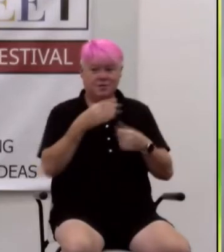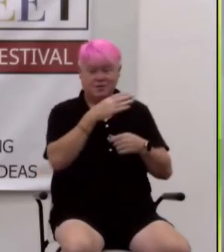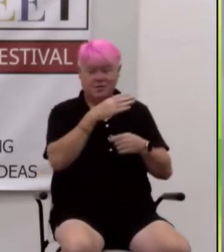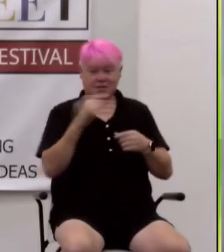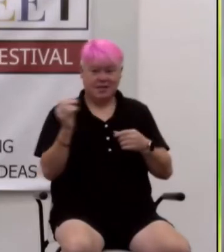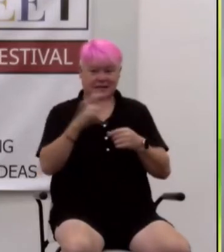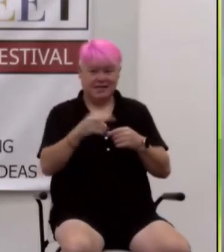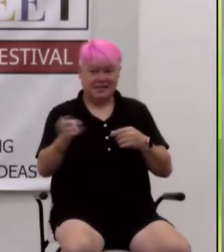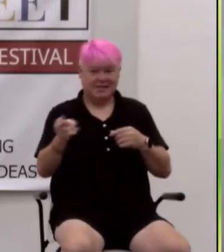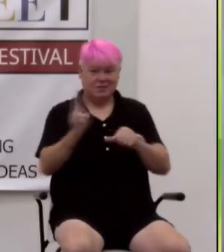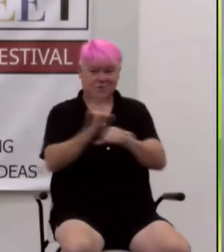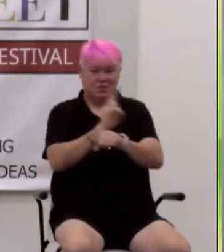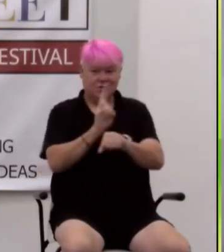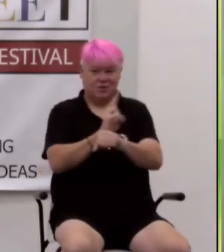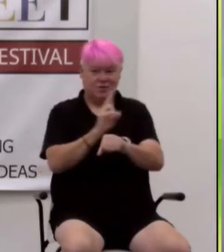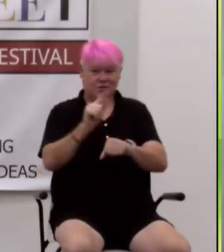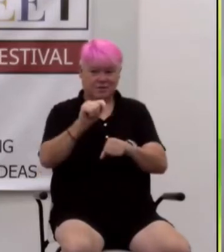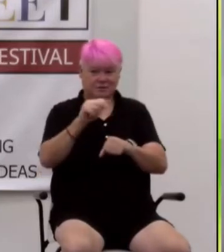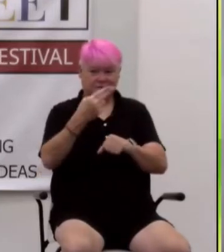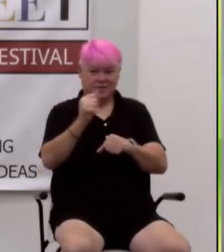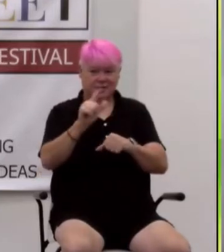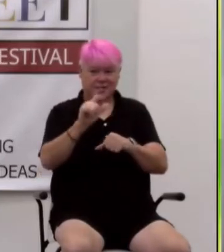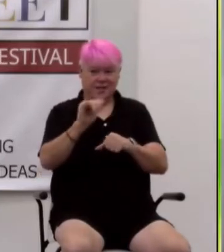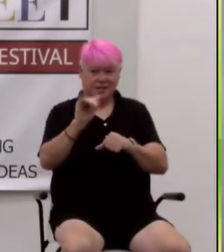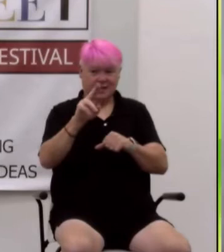use of thallium as a,